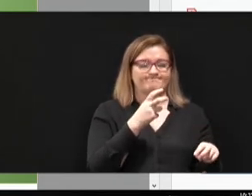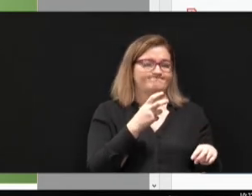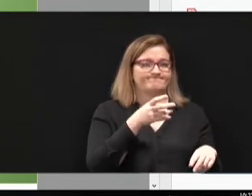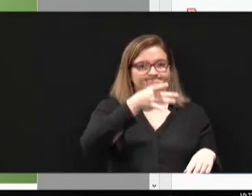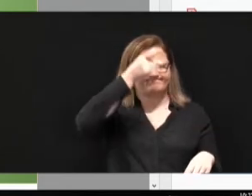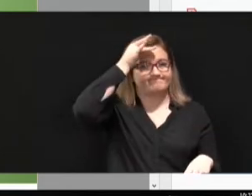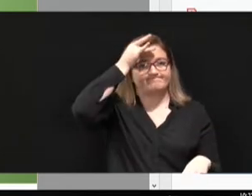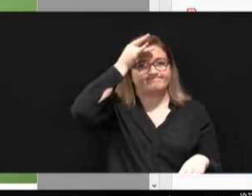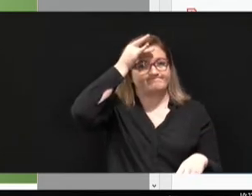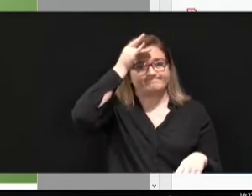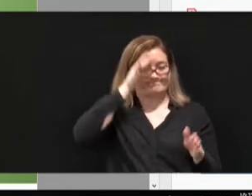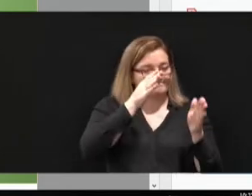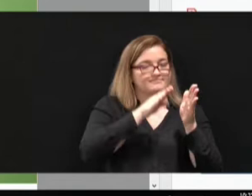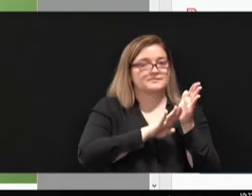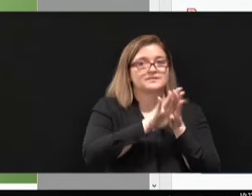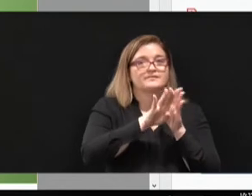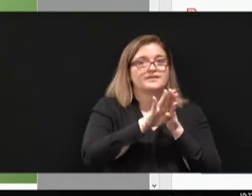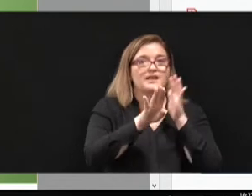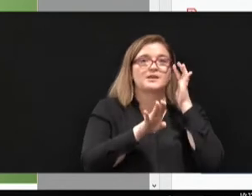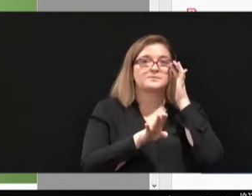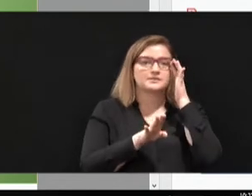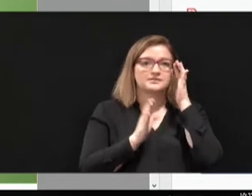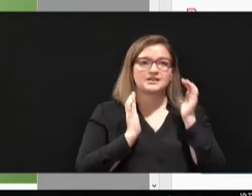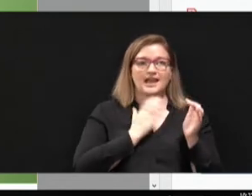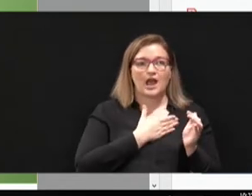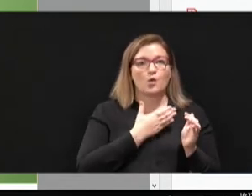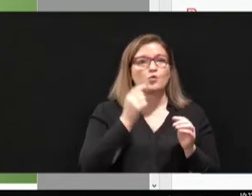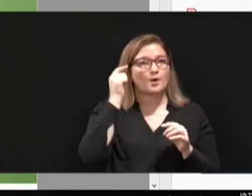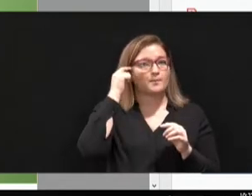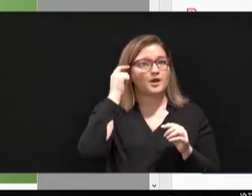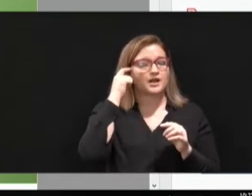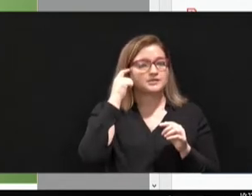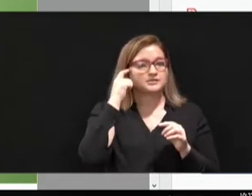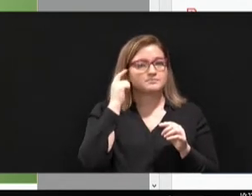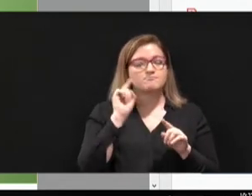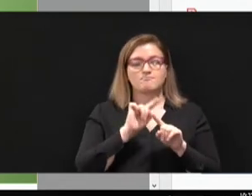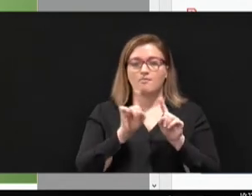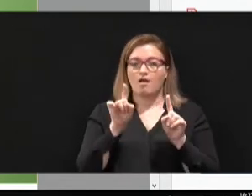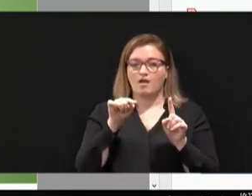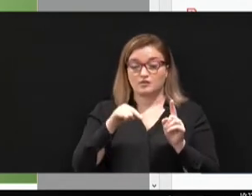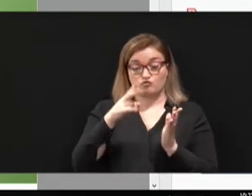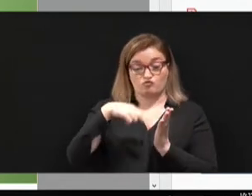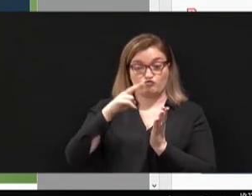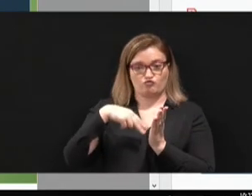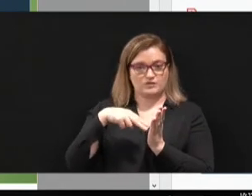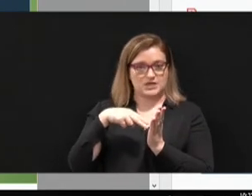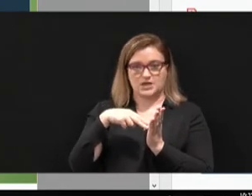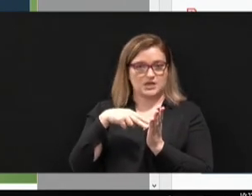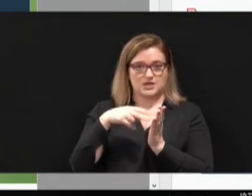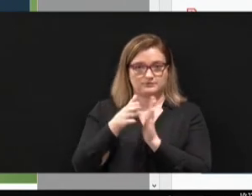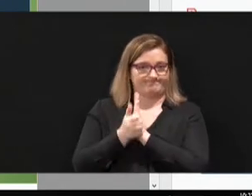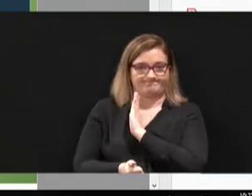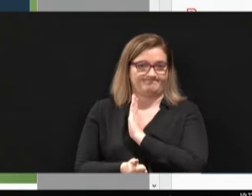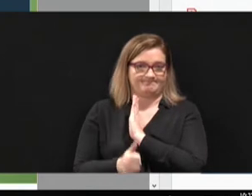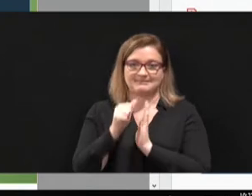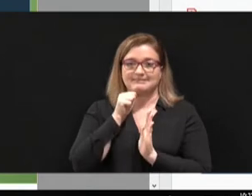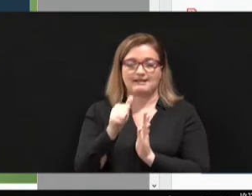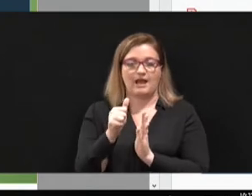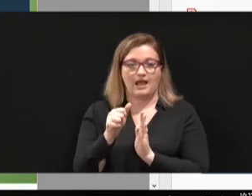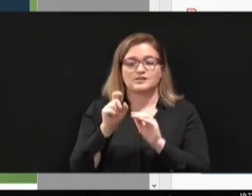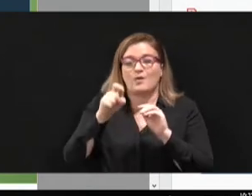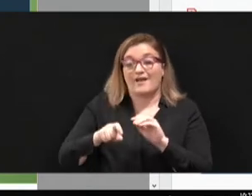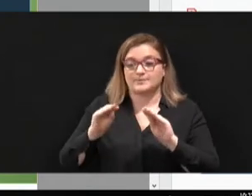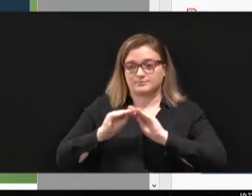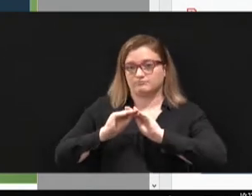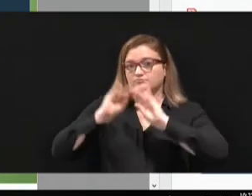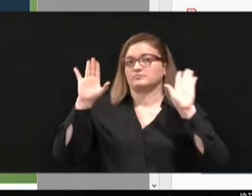brain, but there isn't, the reading module is not. That's why we must teach it directly.